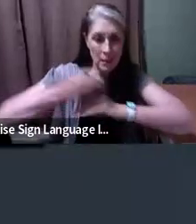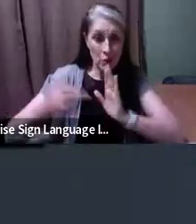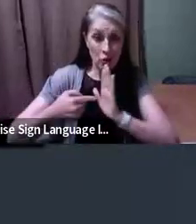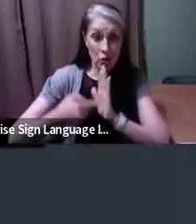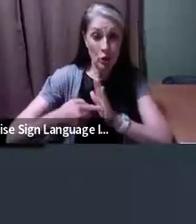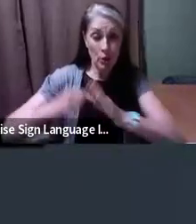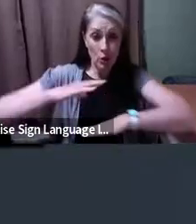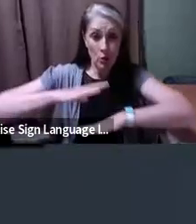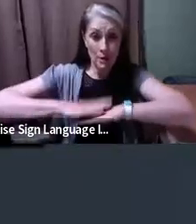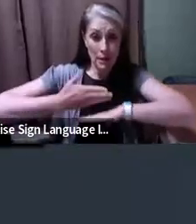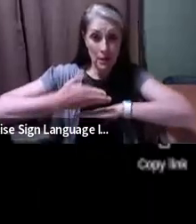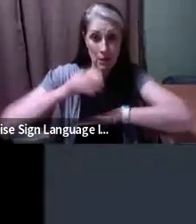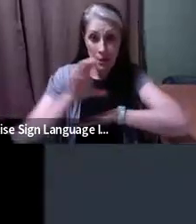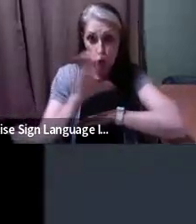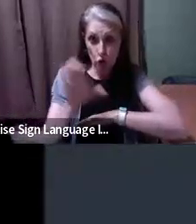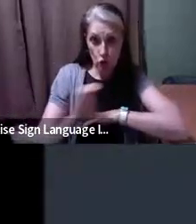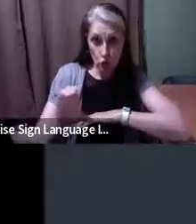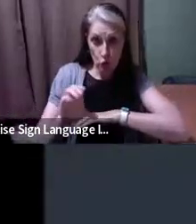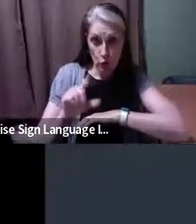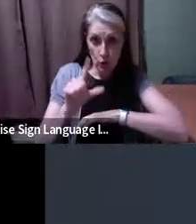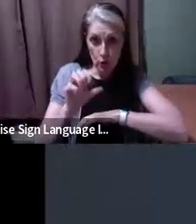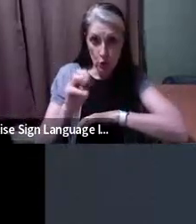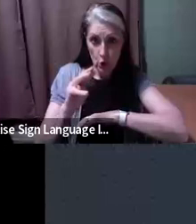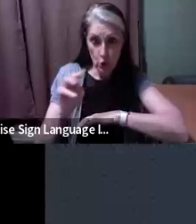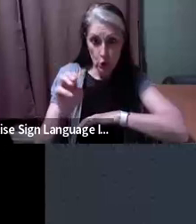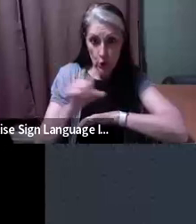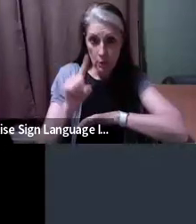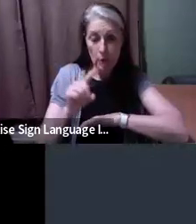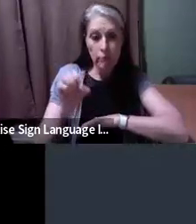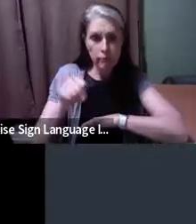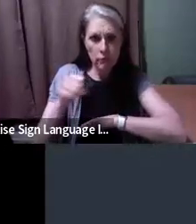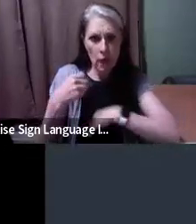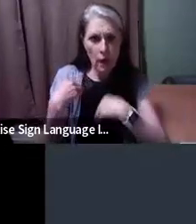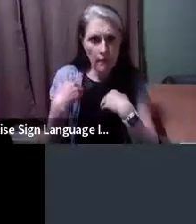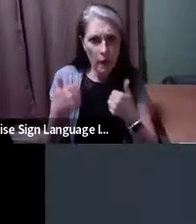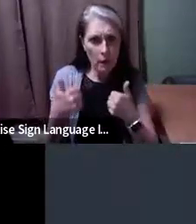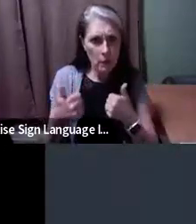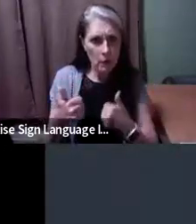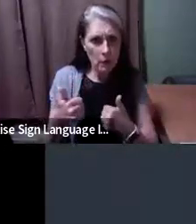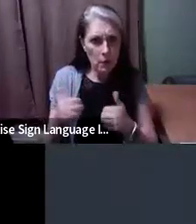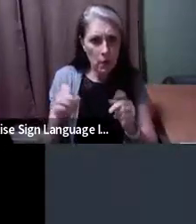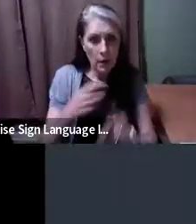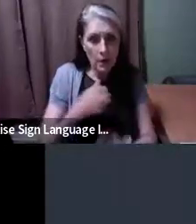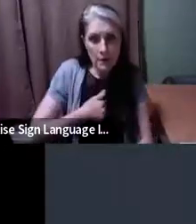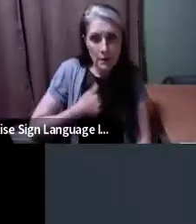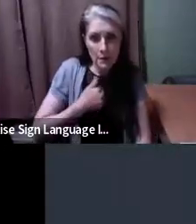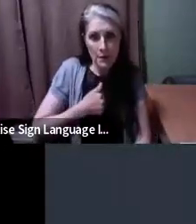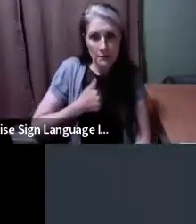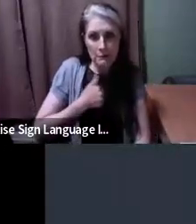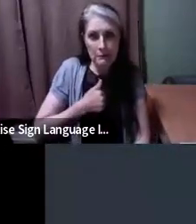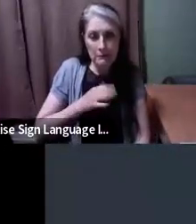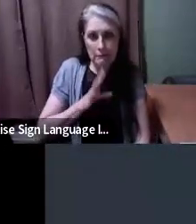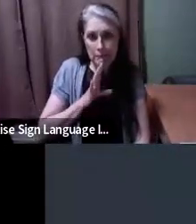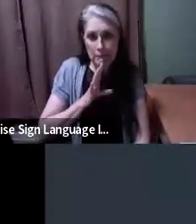your desktop in the Zoom screen in the bottom left. Yeah, it does that. It does that. We're good. Okay, sorry for I'm